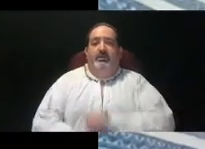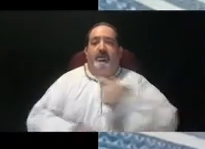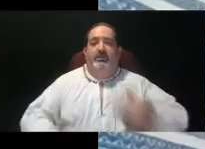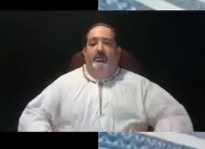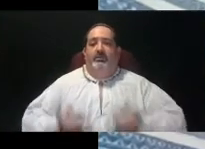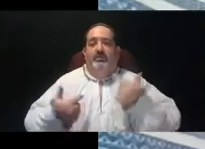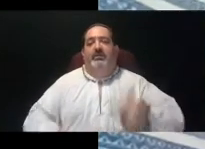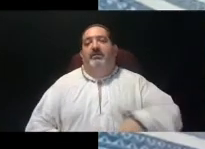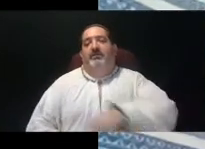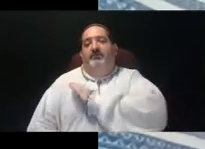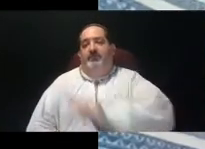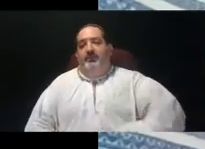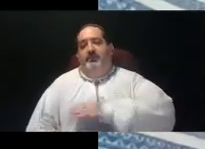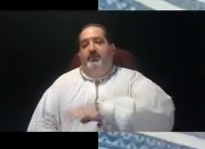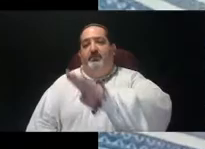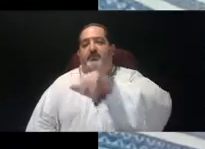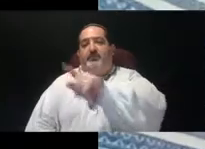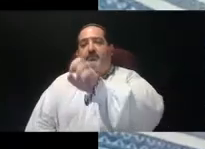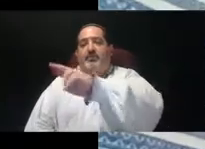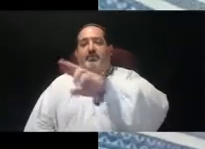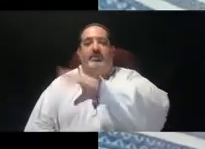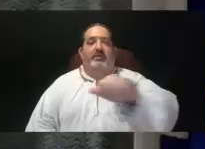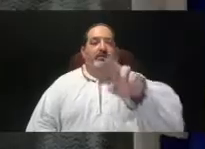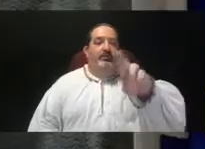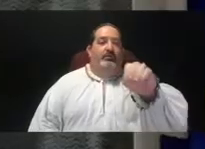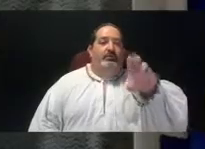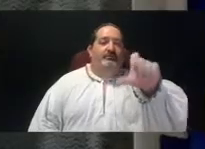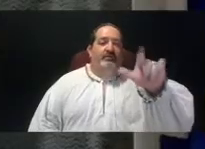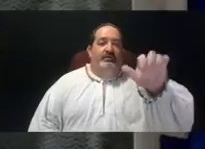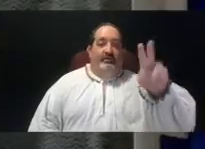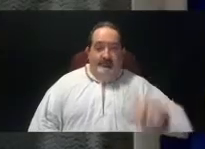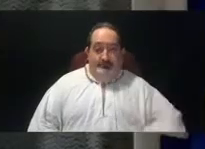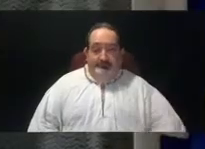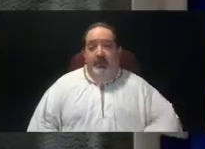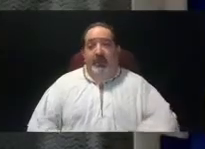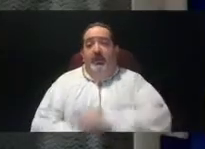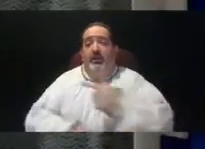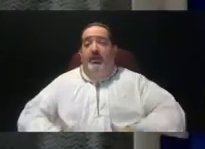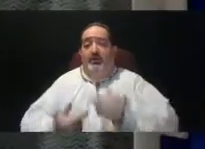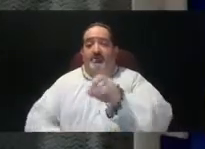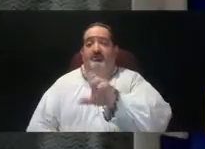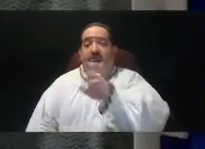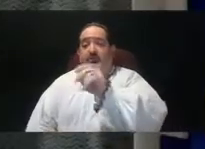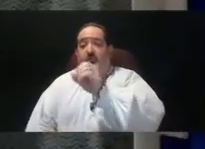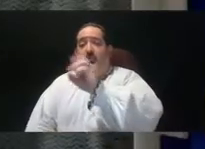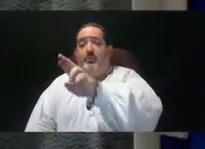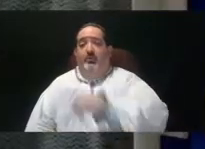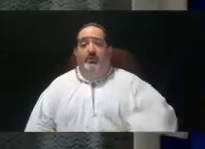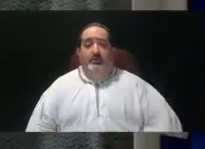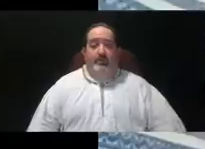Long live their Excellencies, Bjorn and Rasheen. Long live Danor.